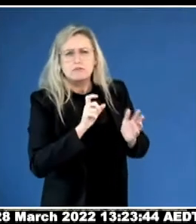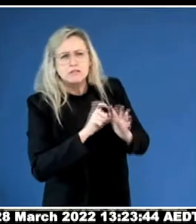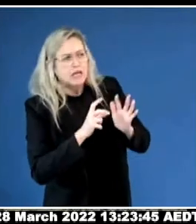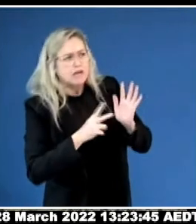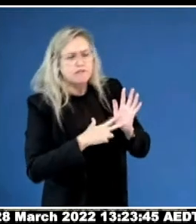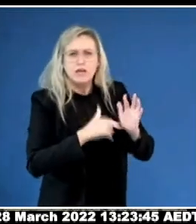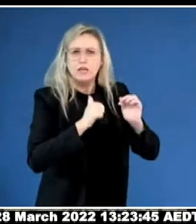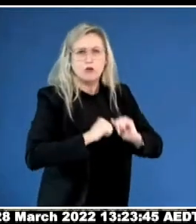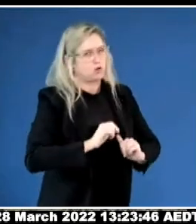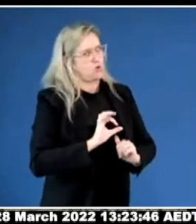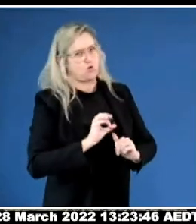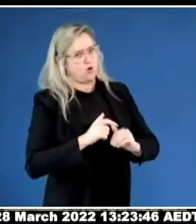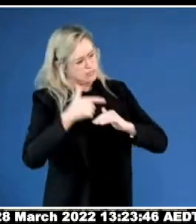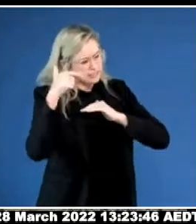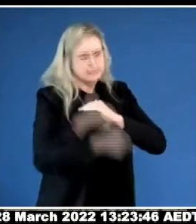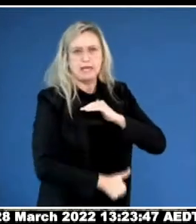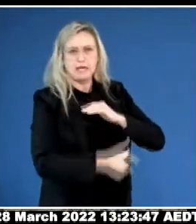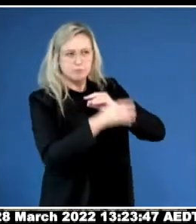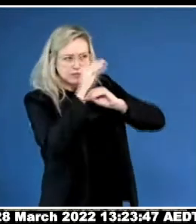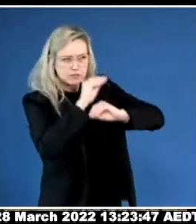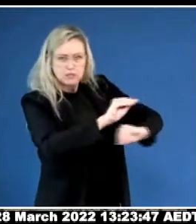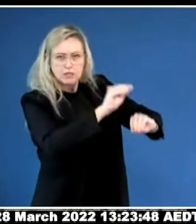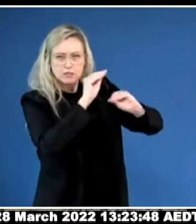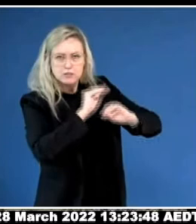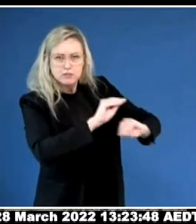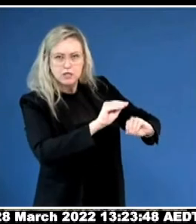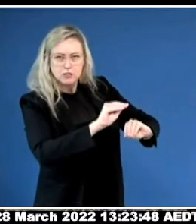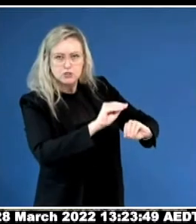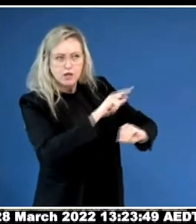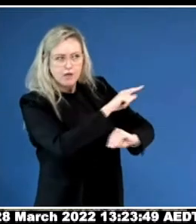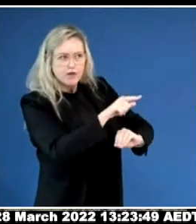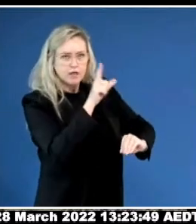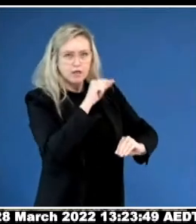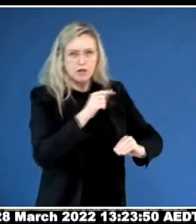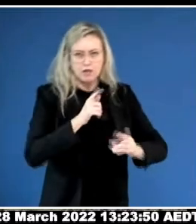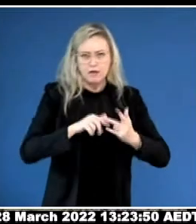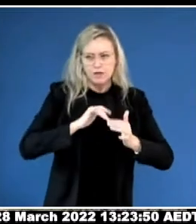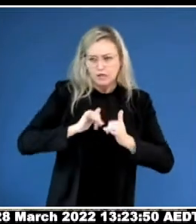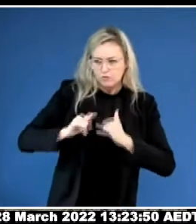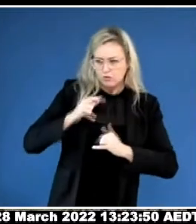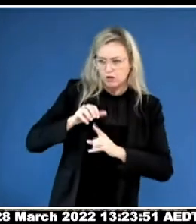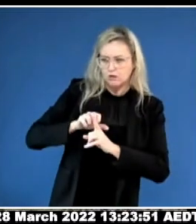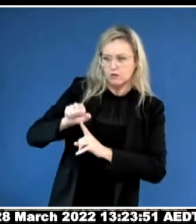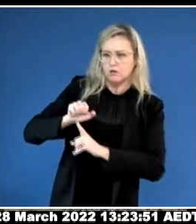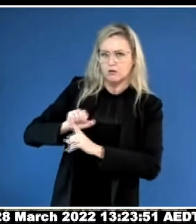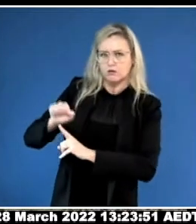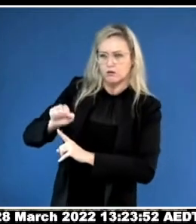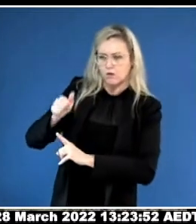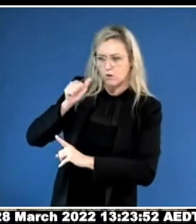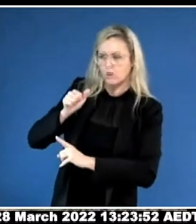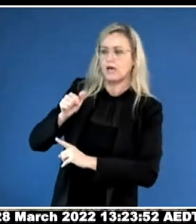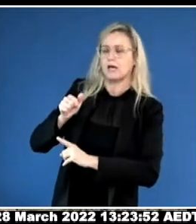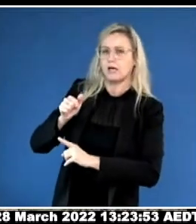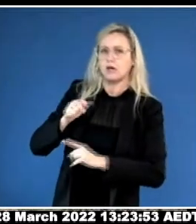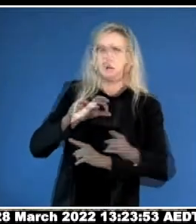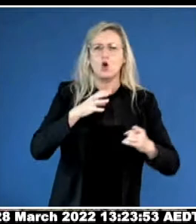training that is talking to them to be able to identify what are the high-risk indicators. So it's not going through a checklist like you have, also, do